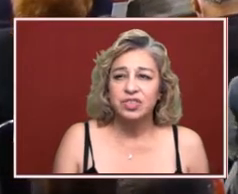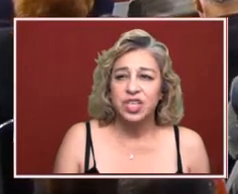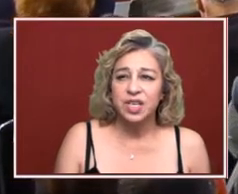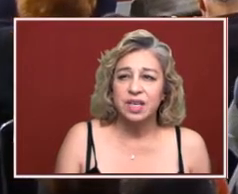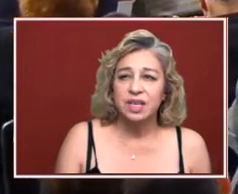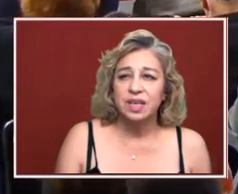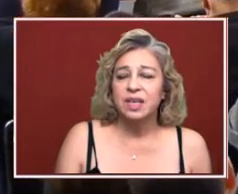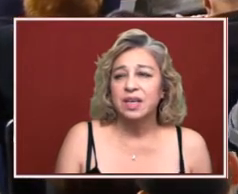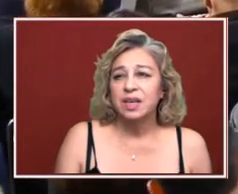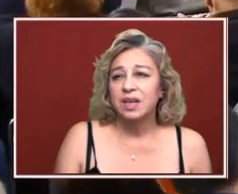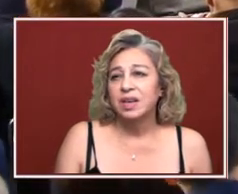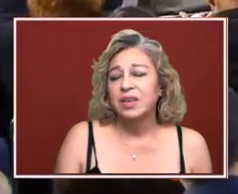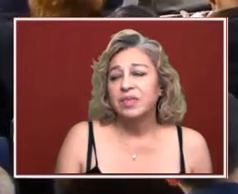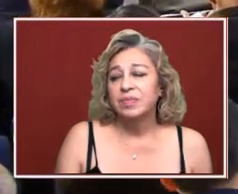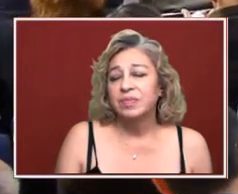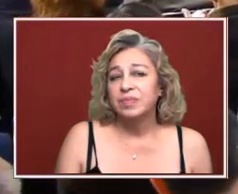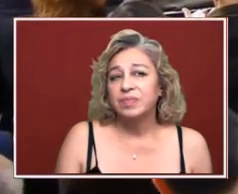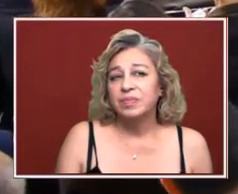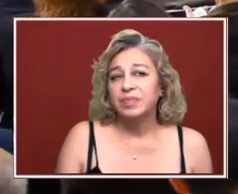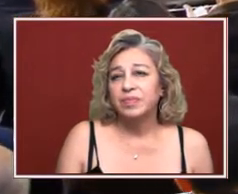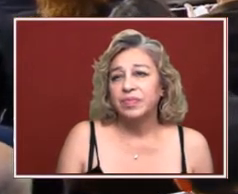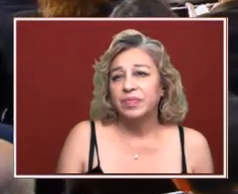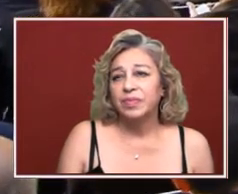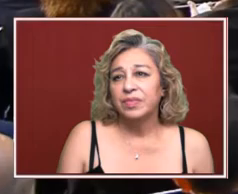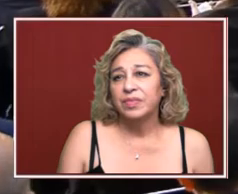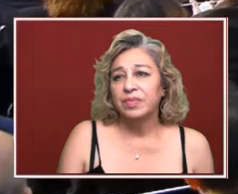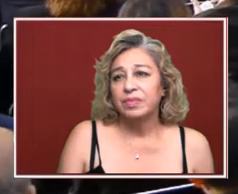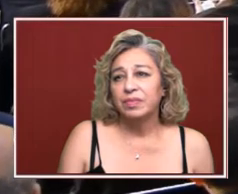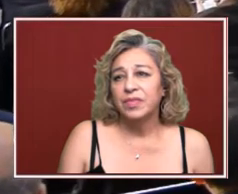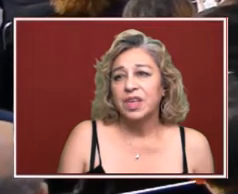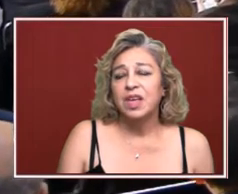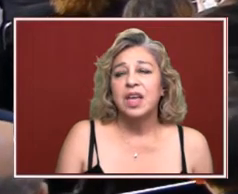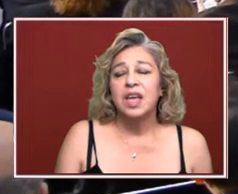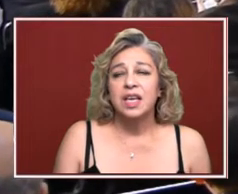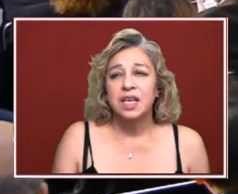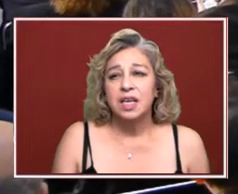cuanto al derecho de asilo.